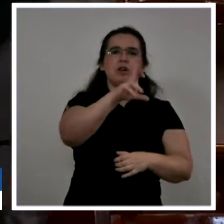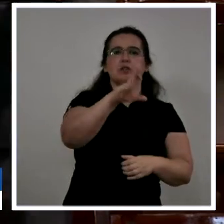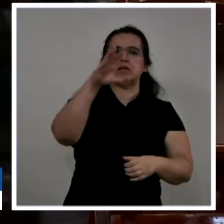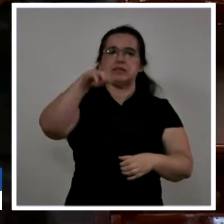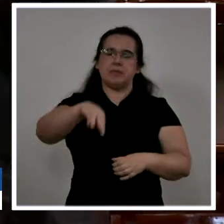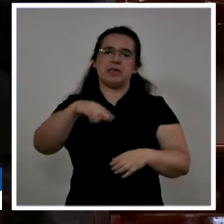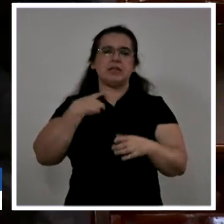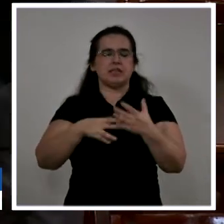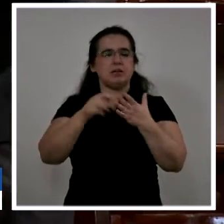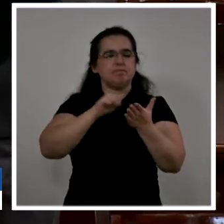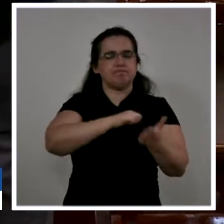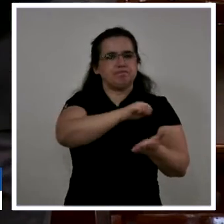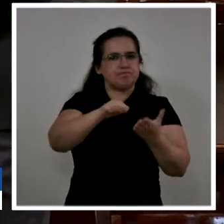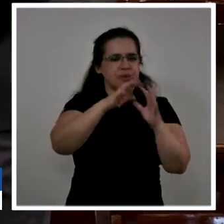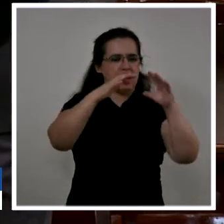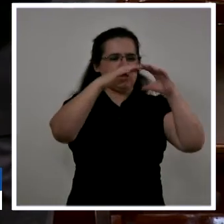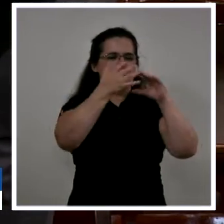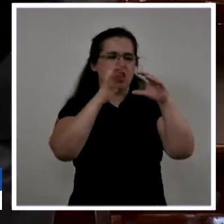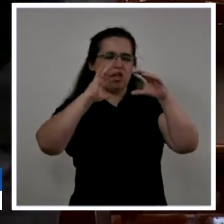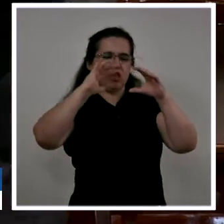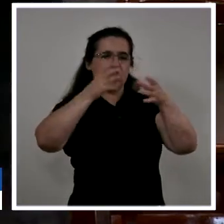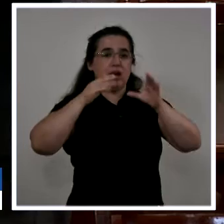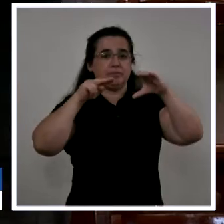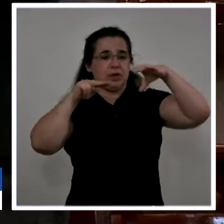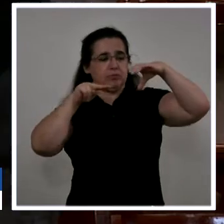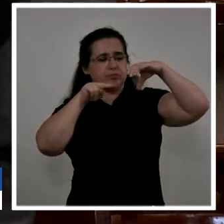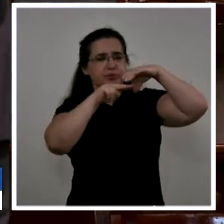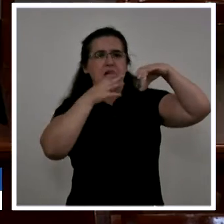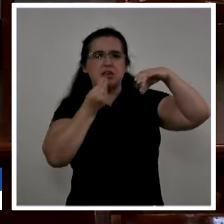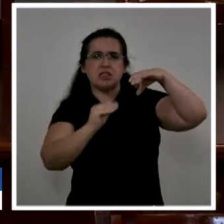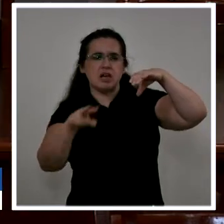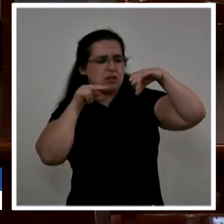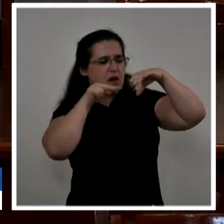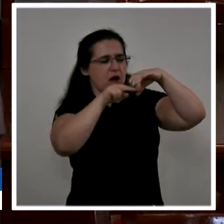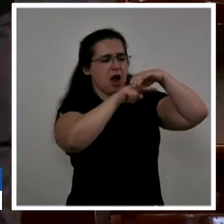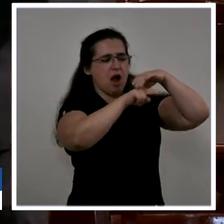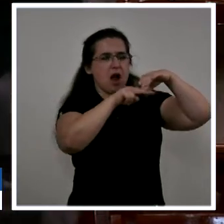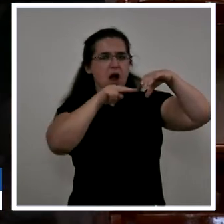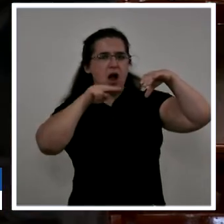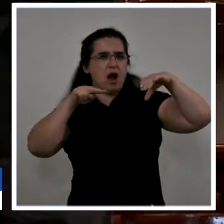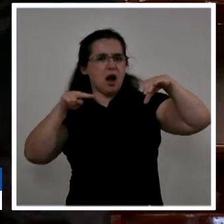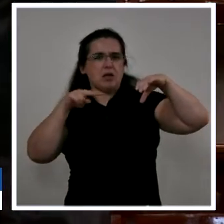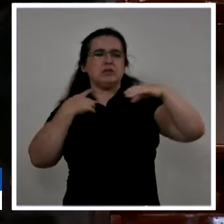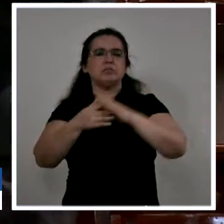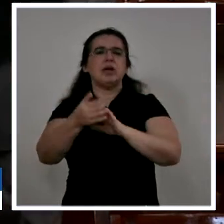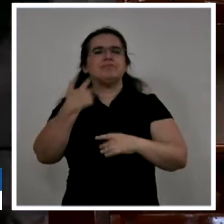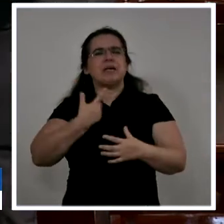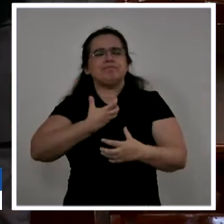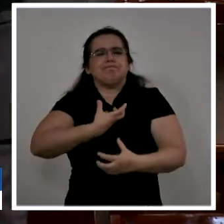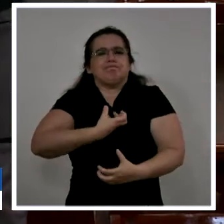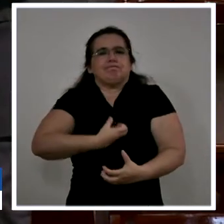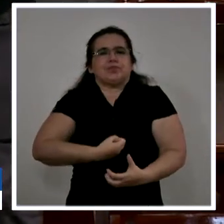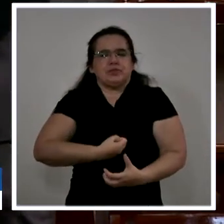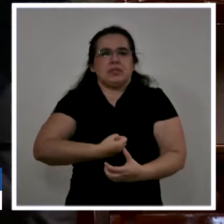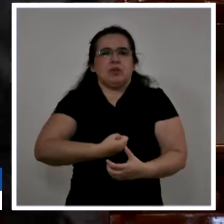usando ressonância magnética nuclear. And based on the mother's depression level. E baseado no nível de depressão, uma